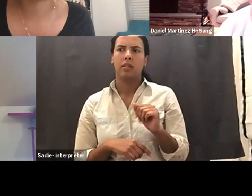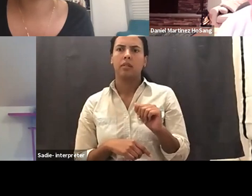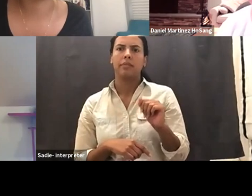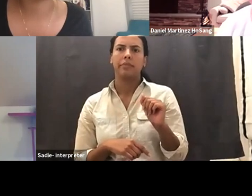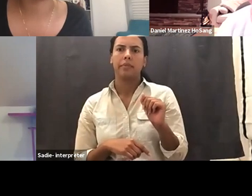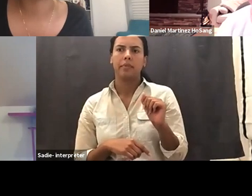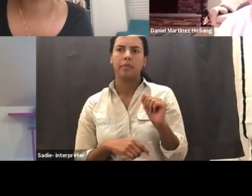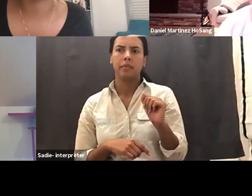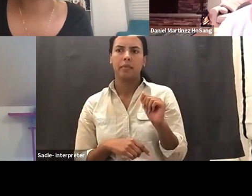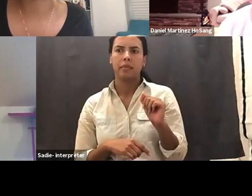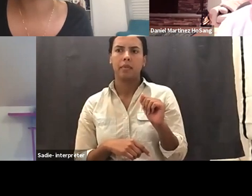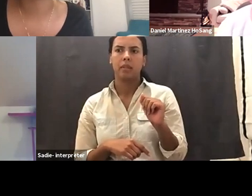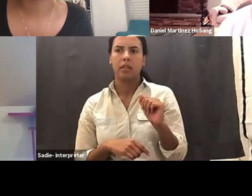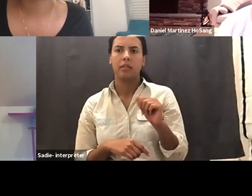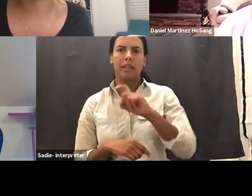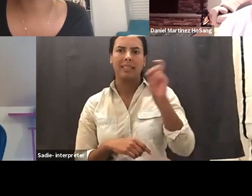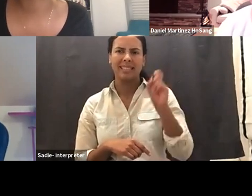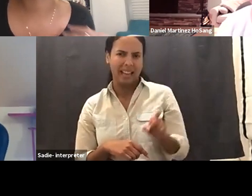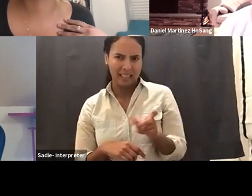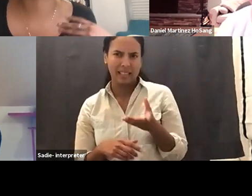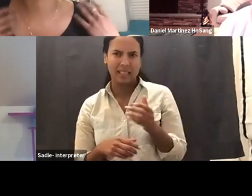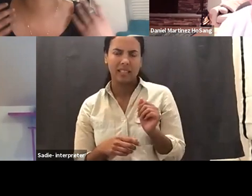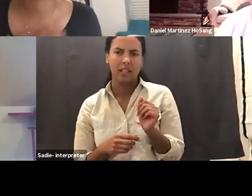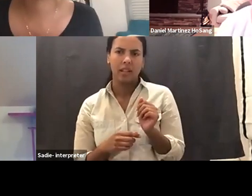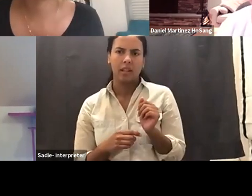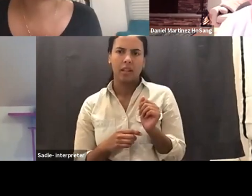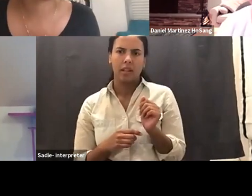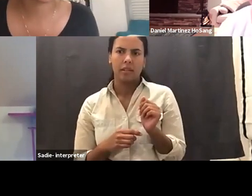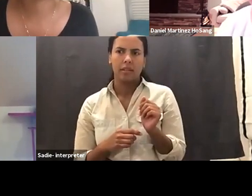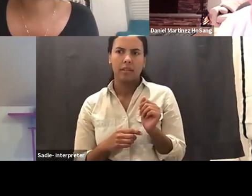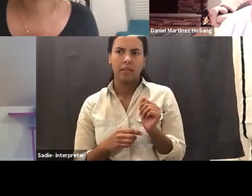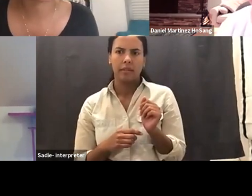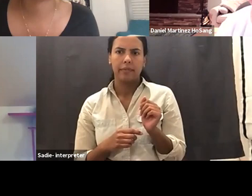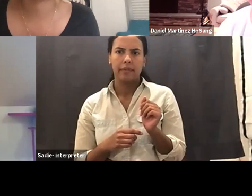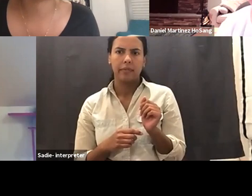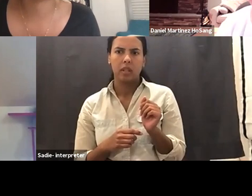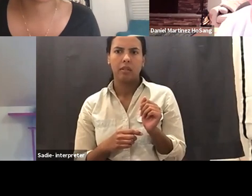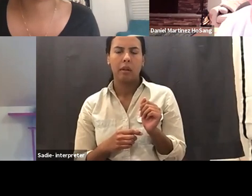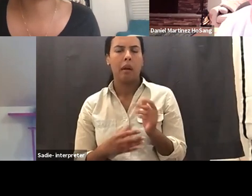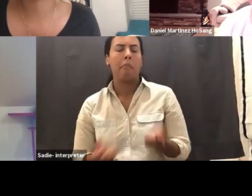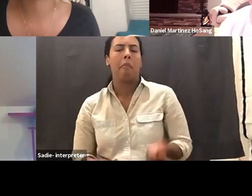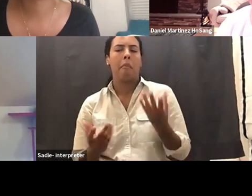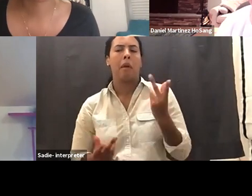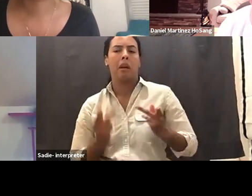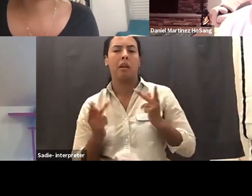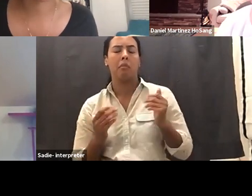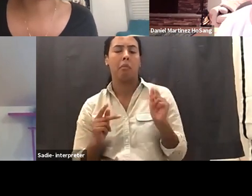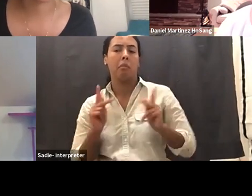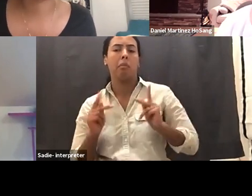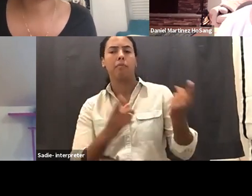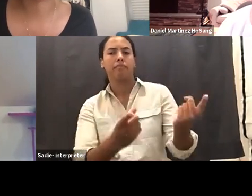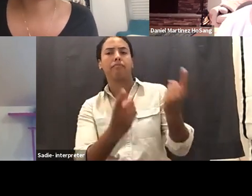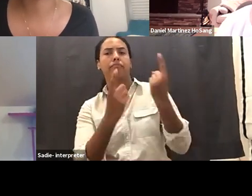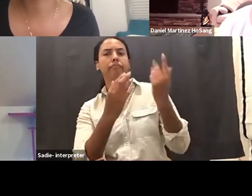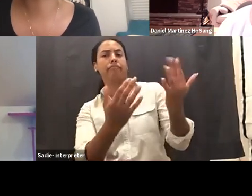quickly right after that event was announced to bring thousands of people out to protest that same event. And I don't remember